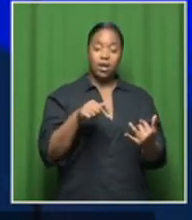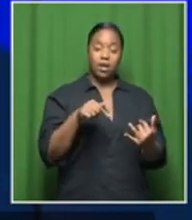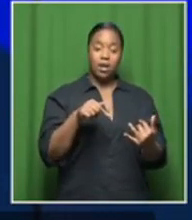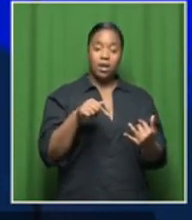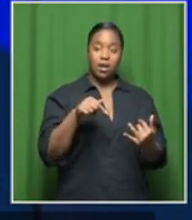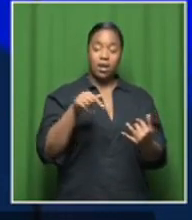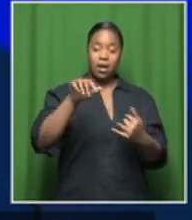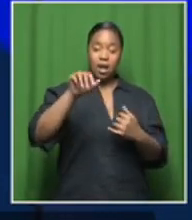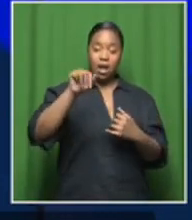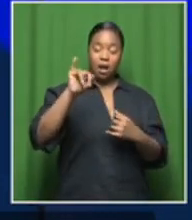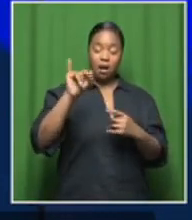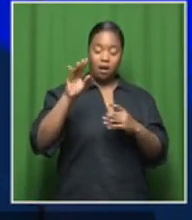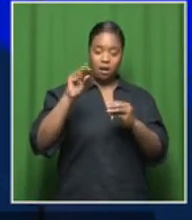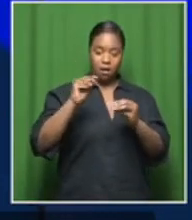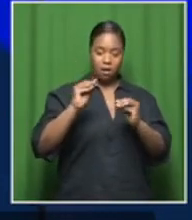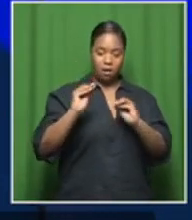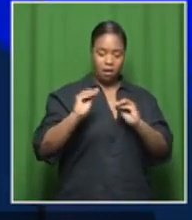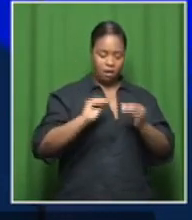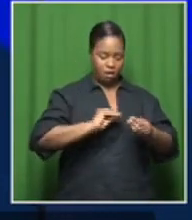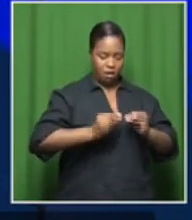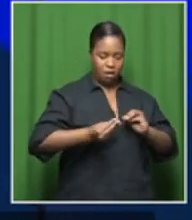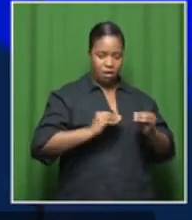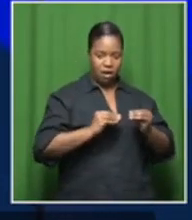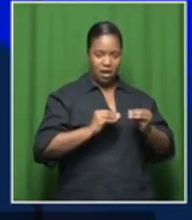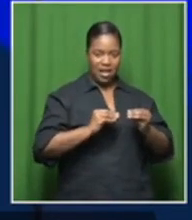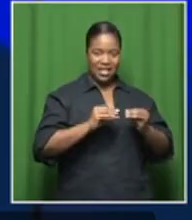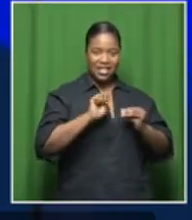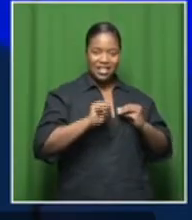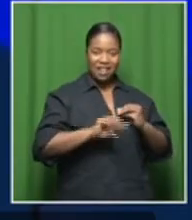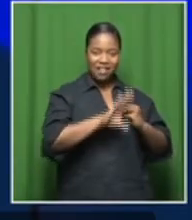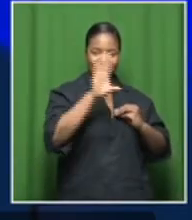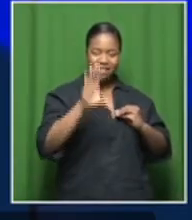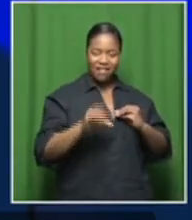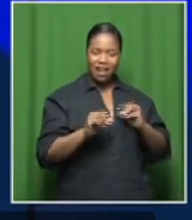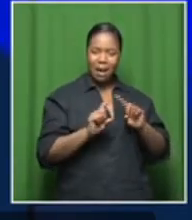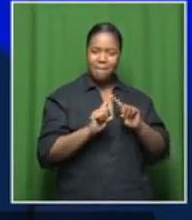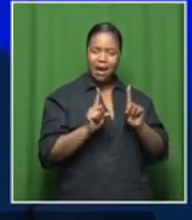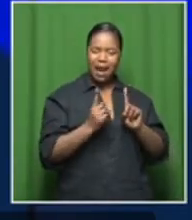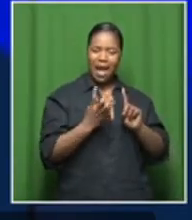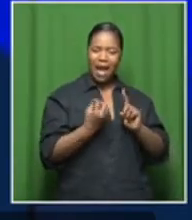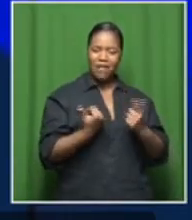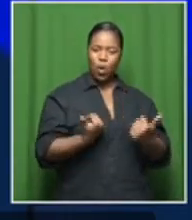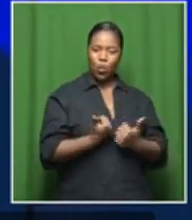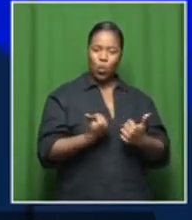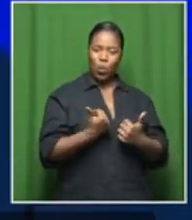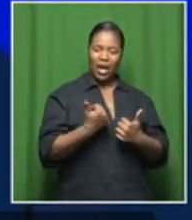we change some configuration, but however, the system comes with